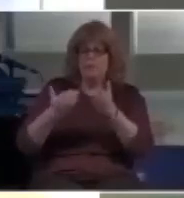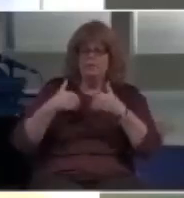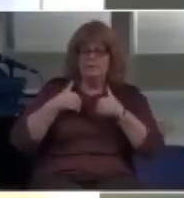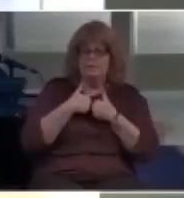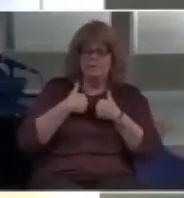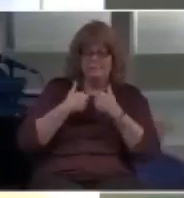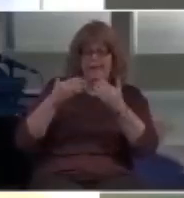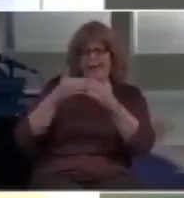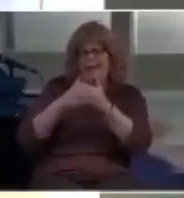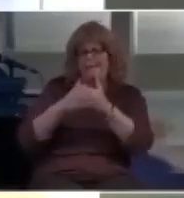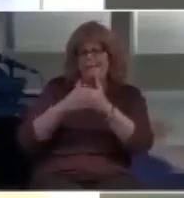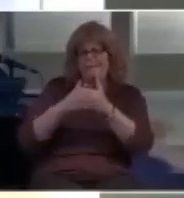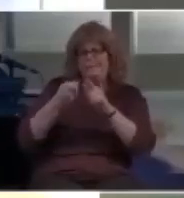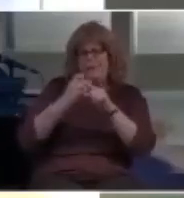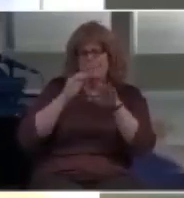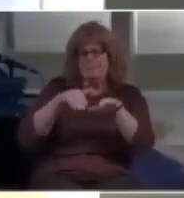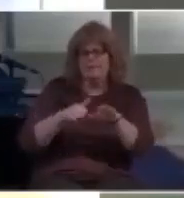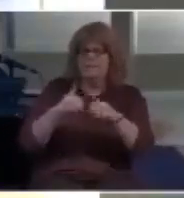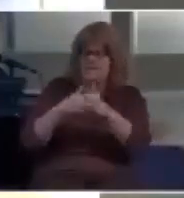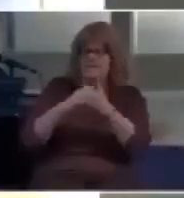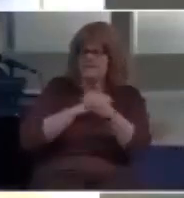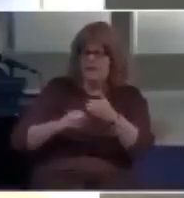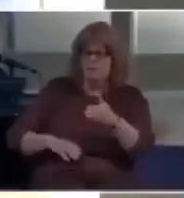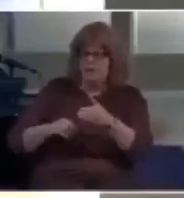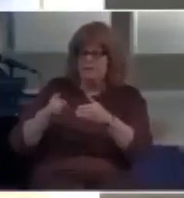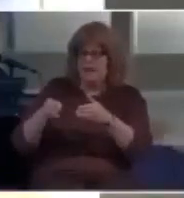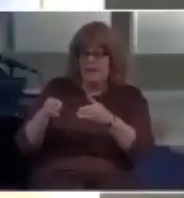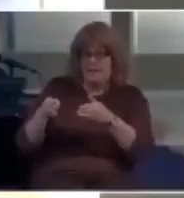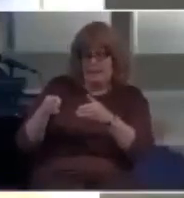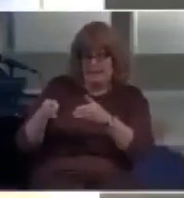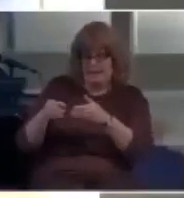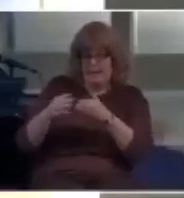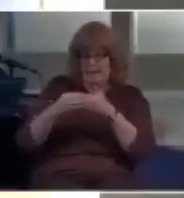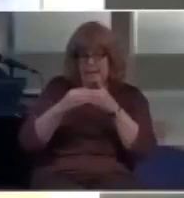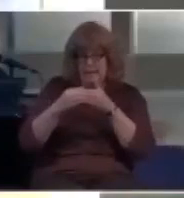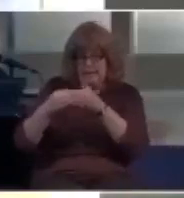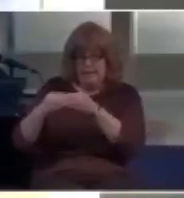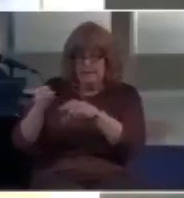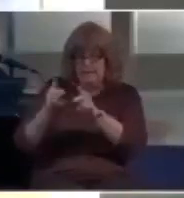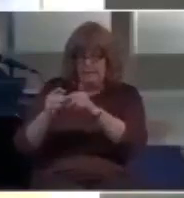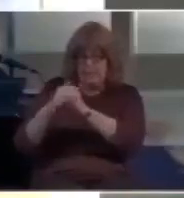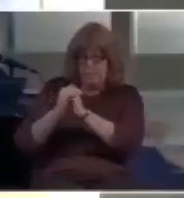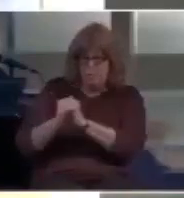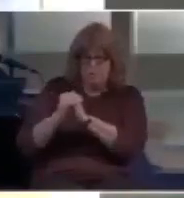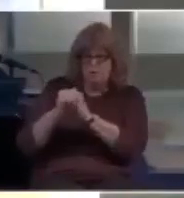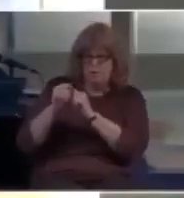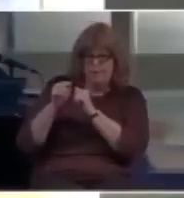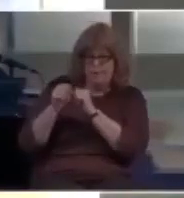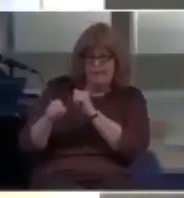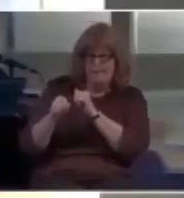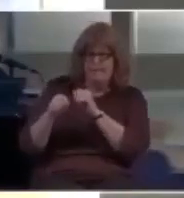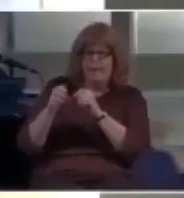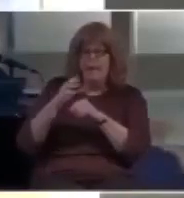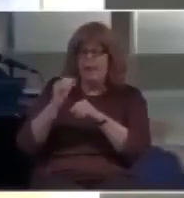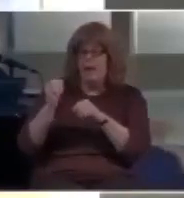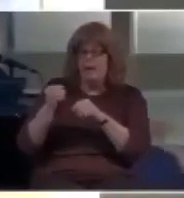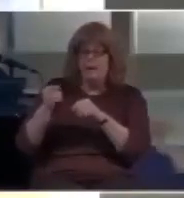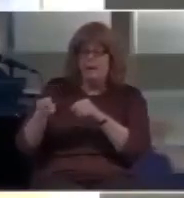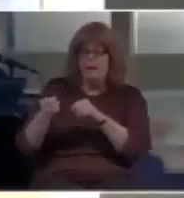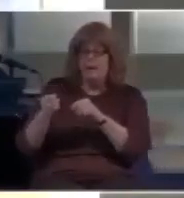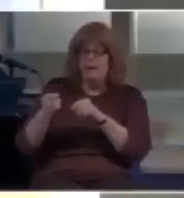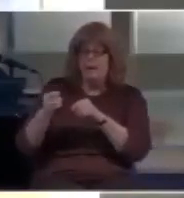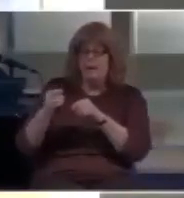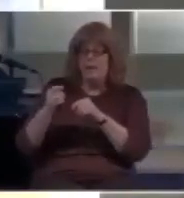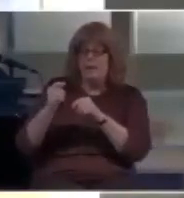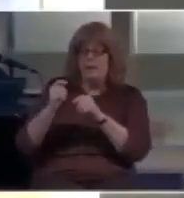the Antichrist, and he leads others to worship him. And he marks the